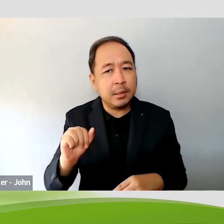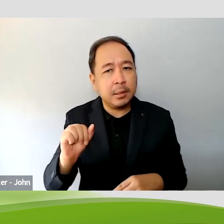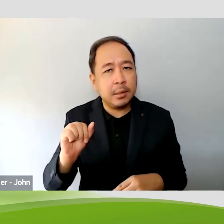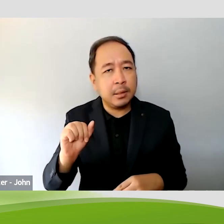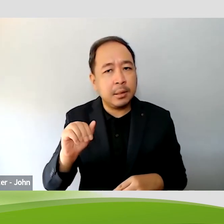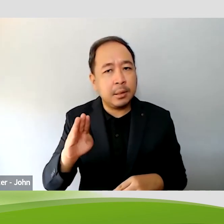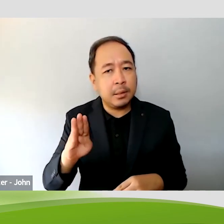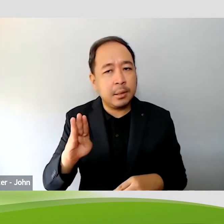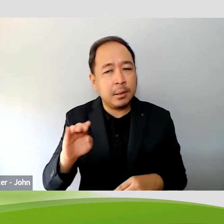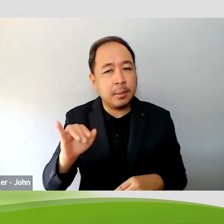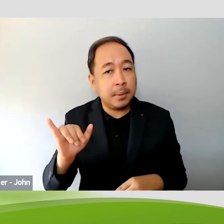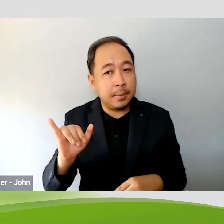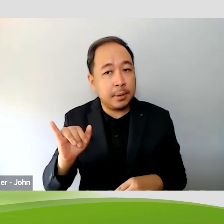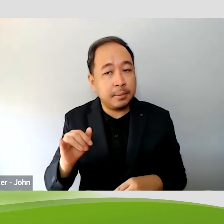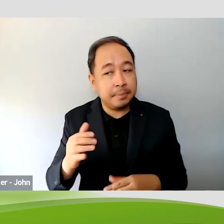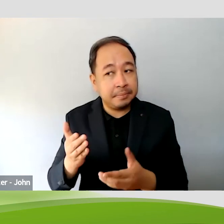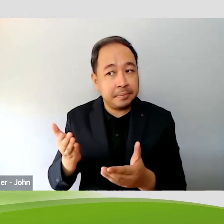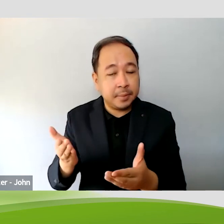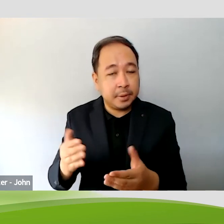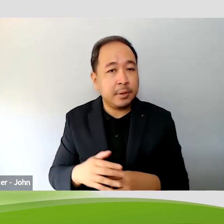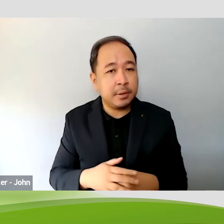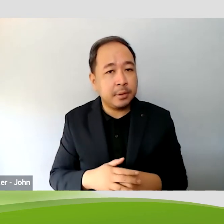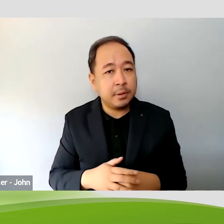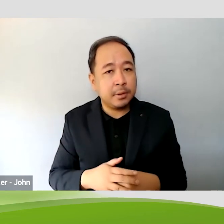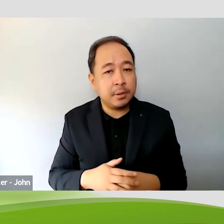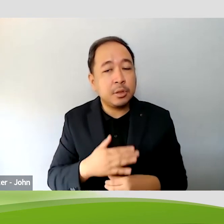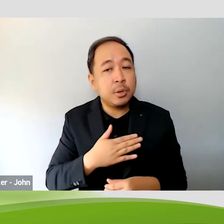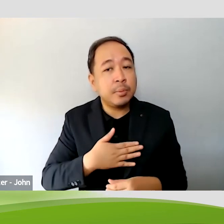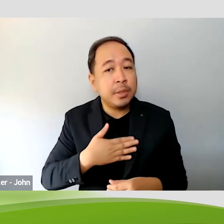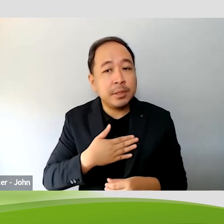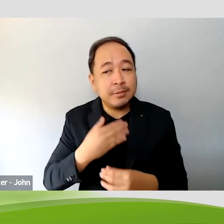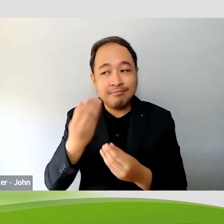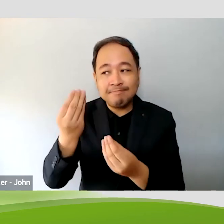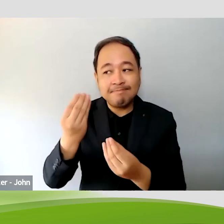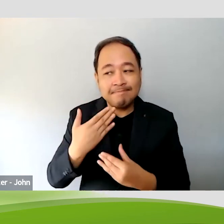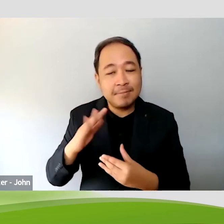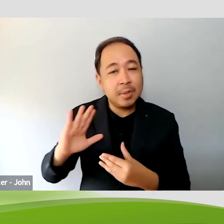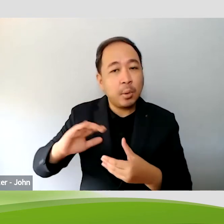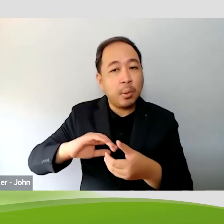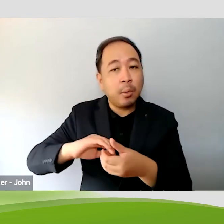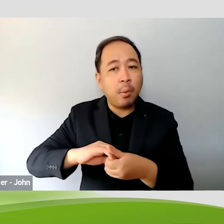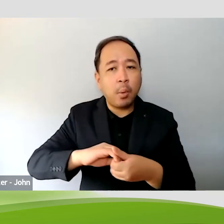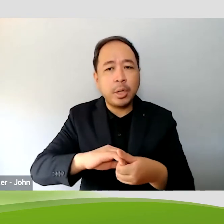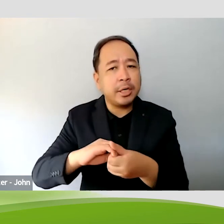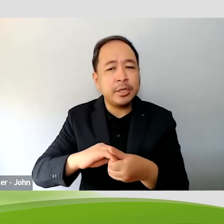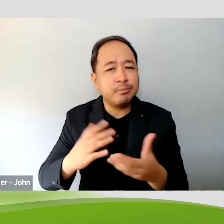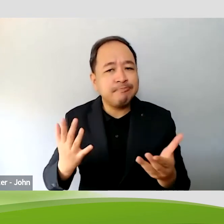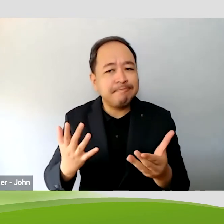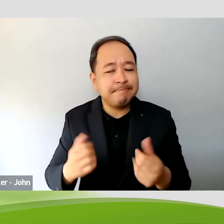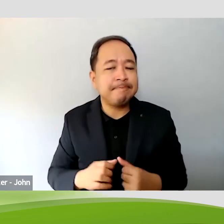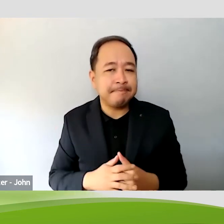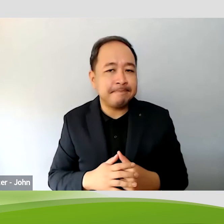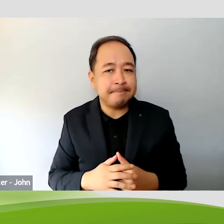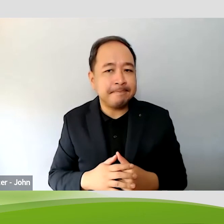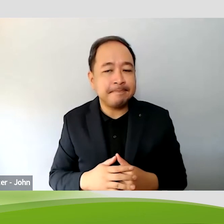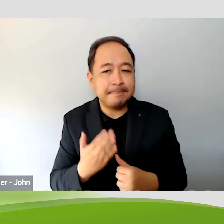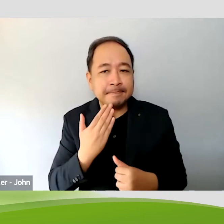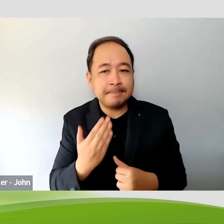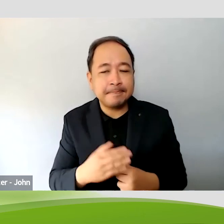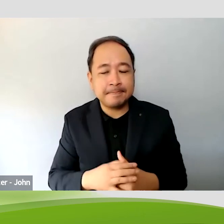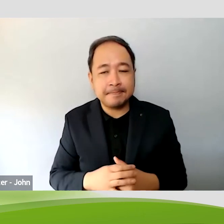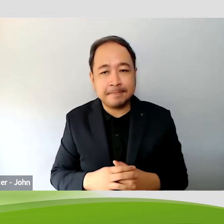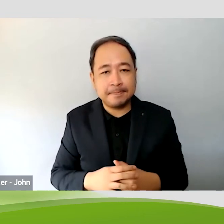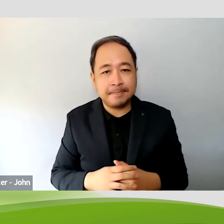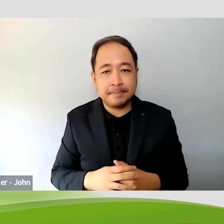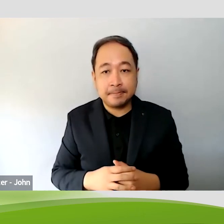I'm going to give you the floor, and please let us know the organization as well when you come in. Thank you very much. The